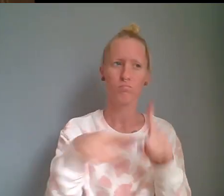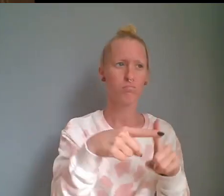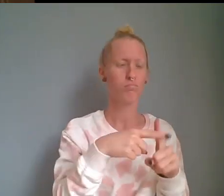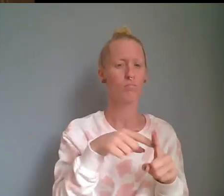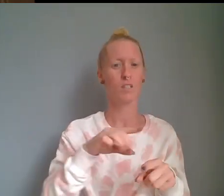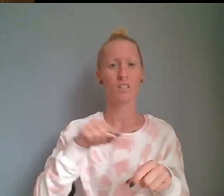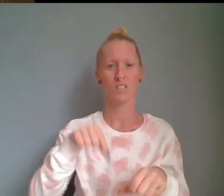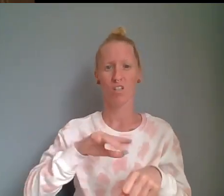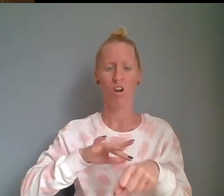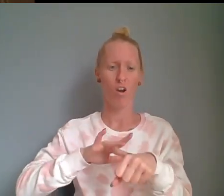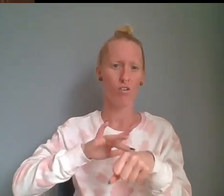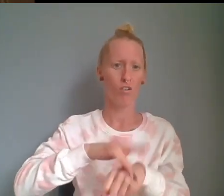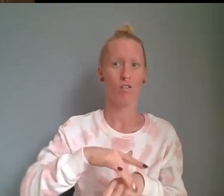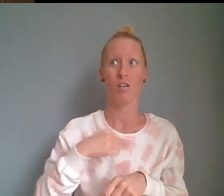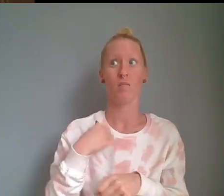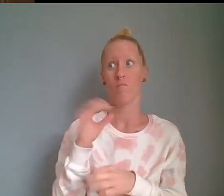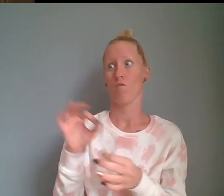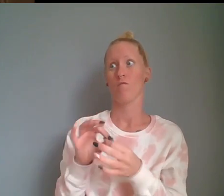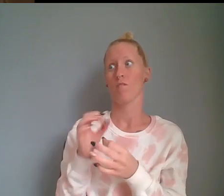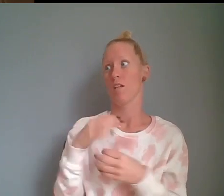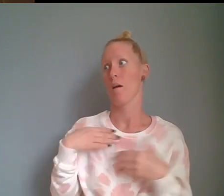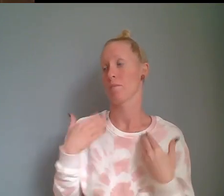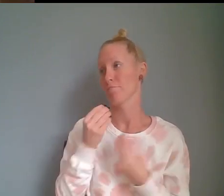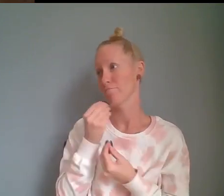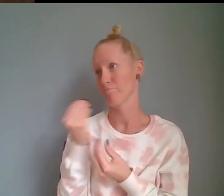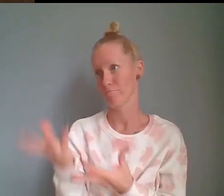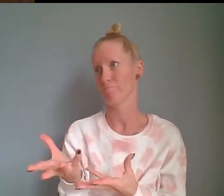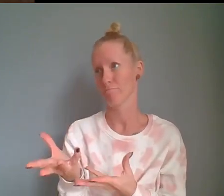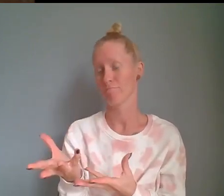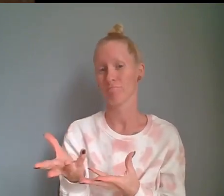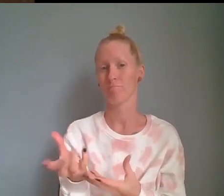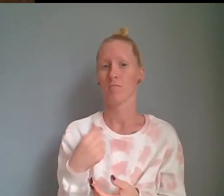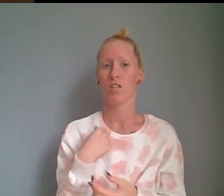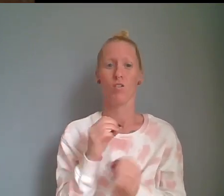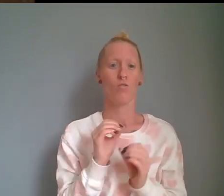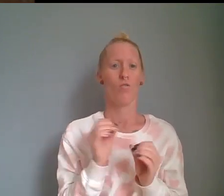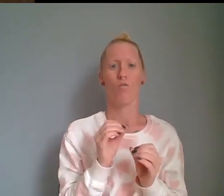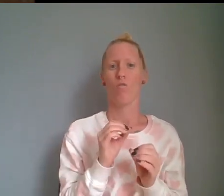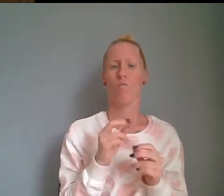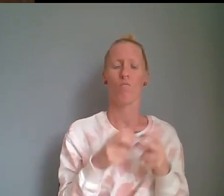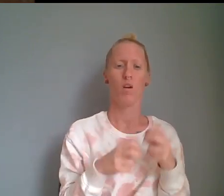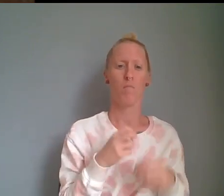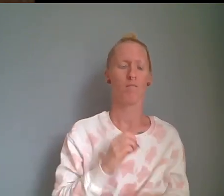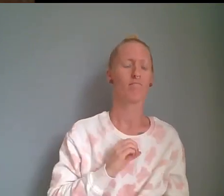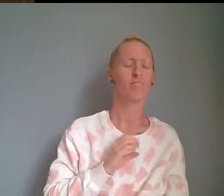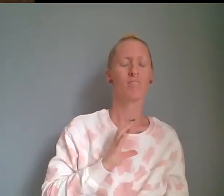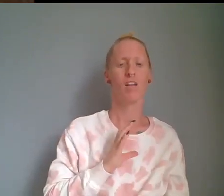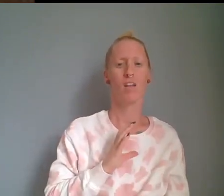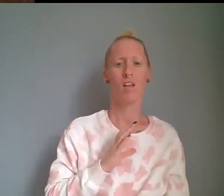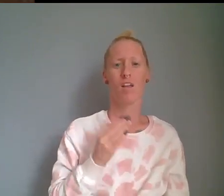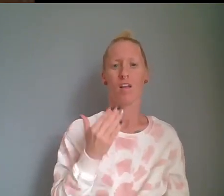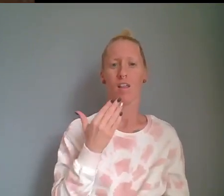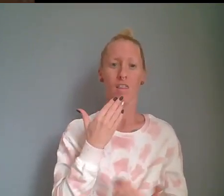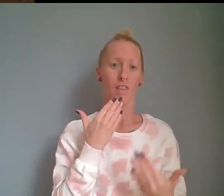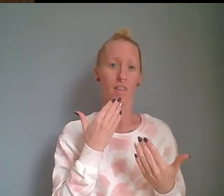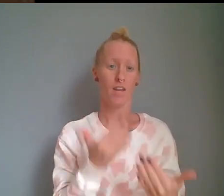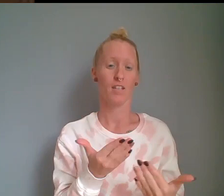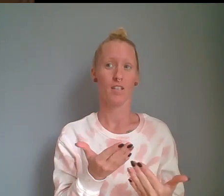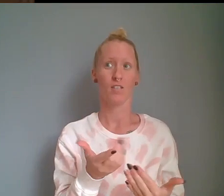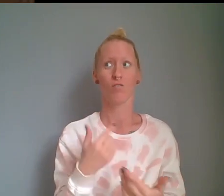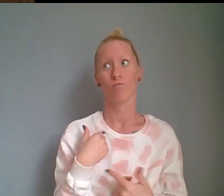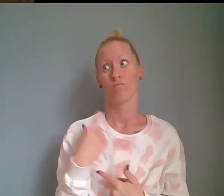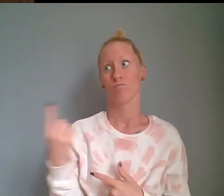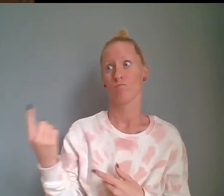are perfectly happy to tell you this. So there is no problem with self-esteem. Thank you very much. If you can't keep up with me, it's your